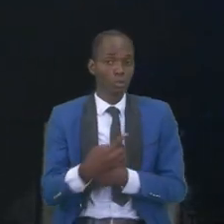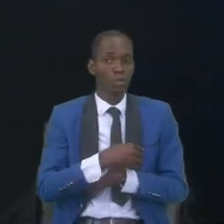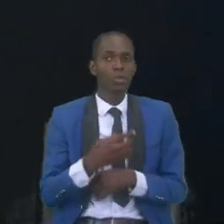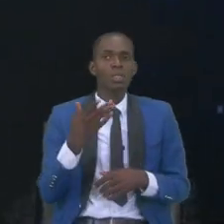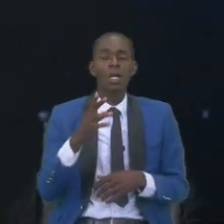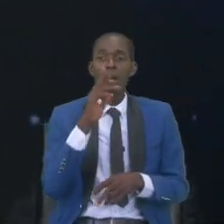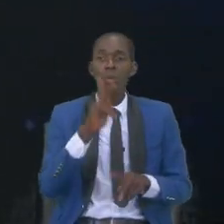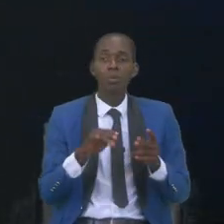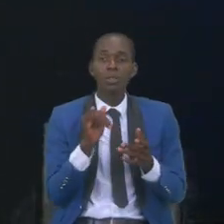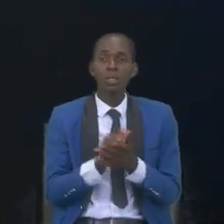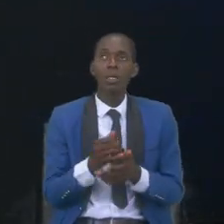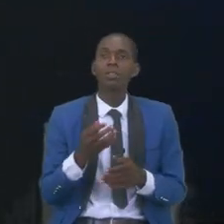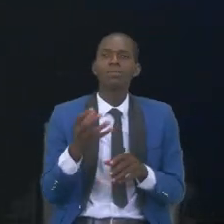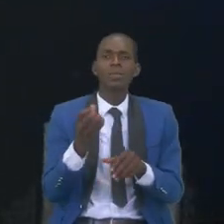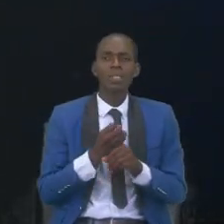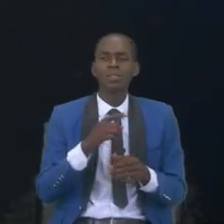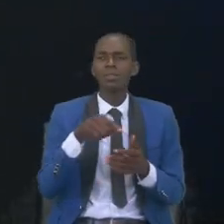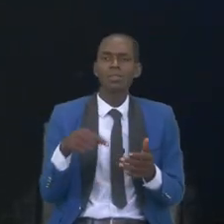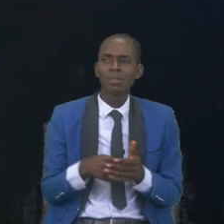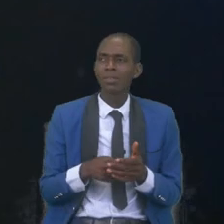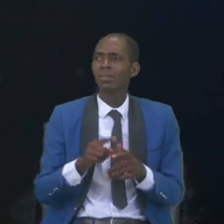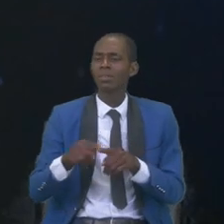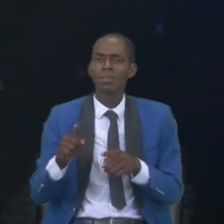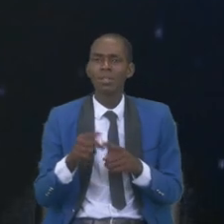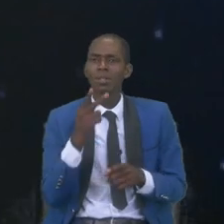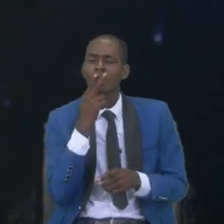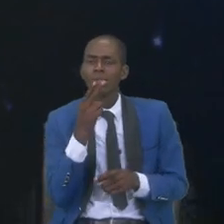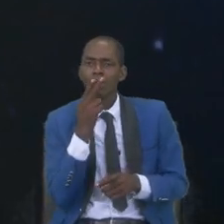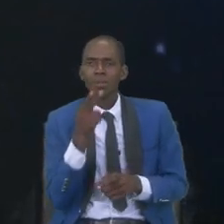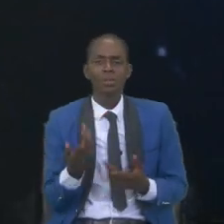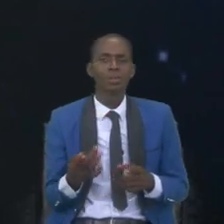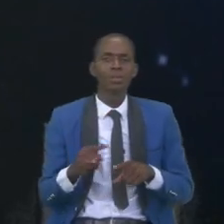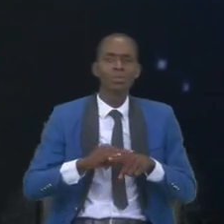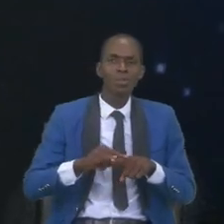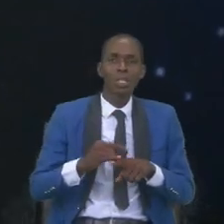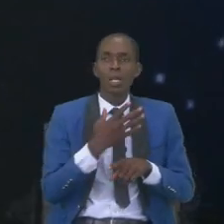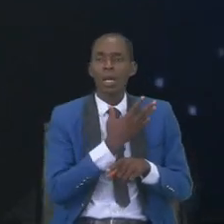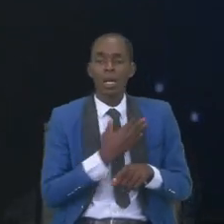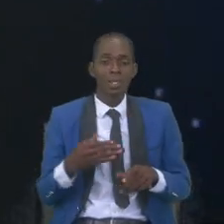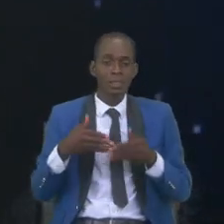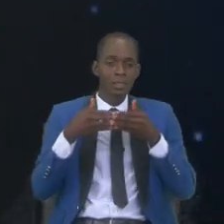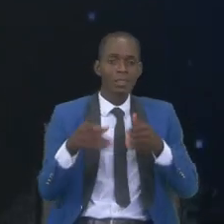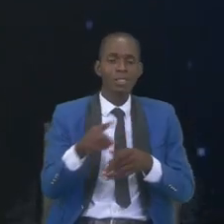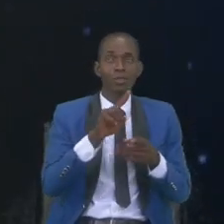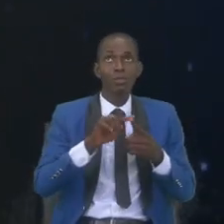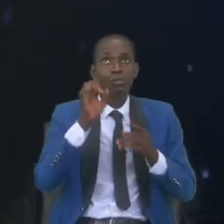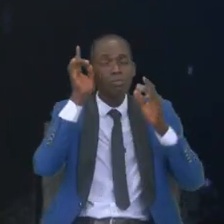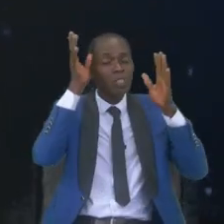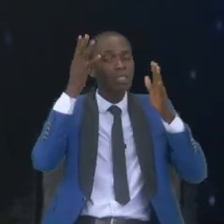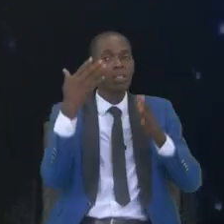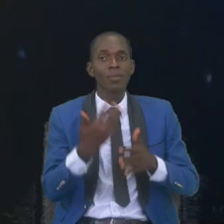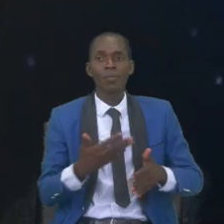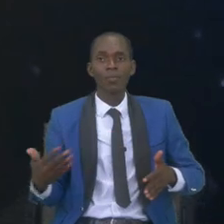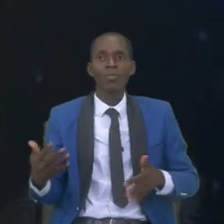smoke all these weeds and they smoke all these things. And they get into terrible, terrible things. And the initiation